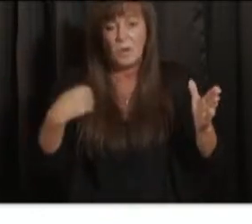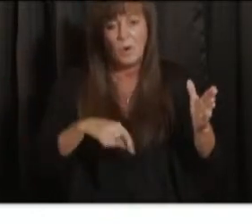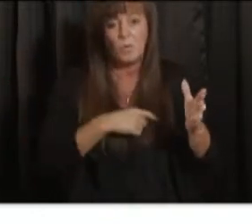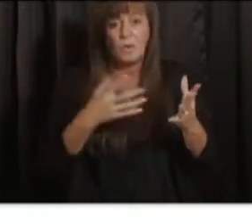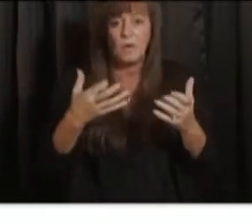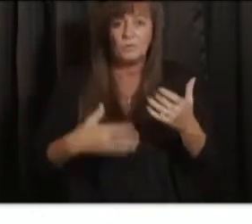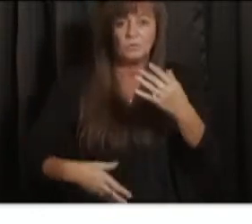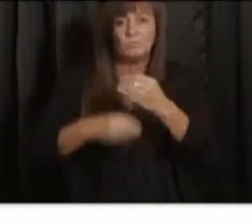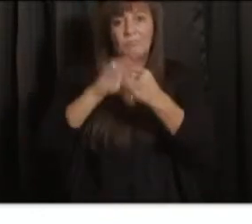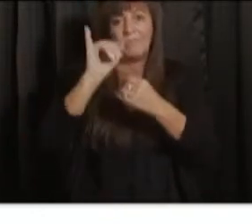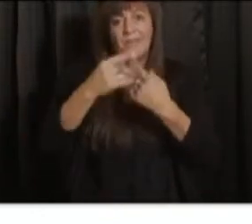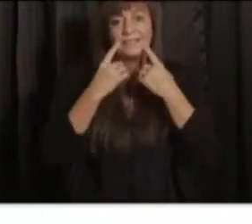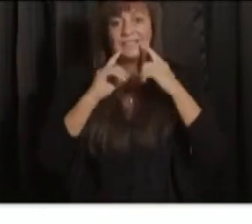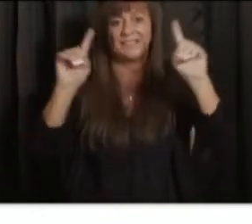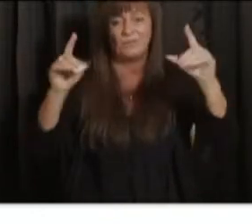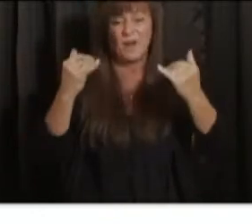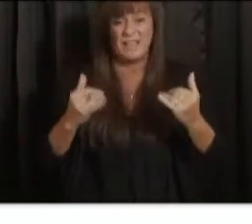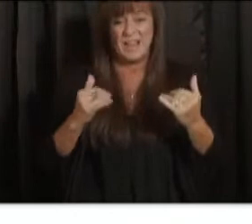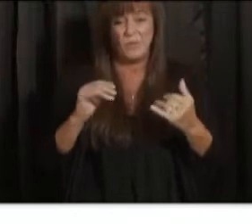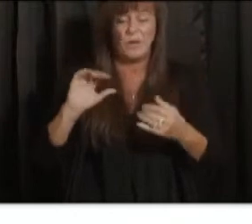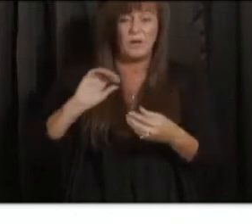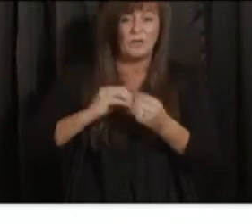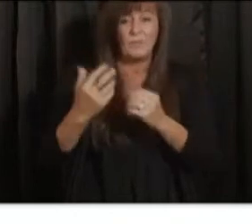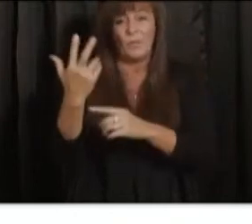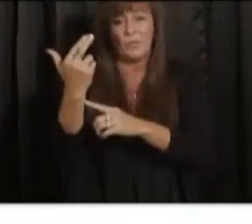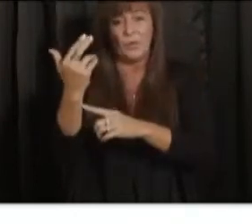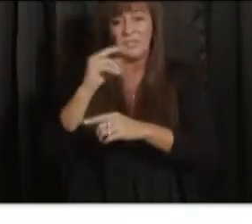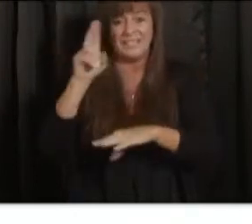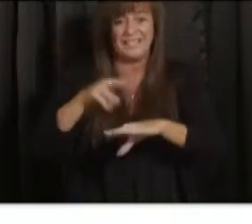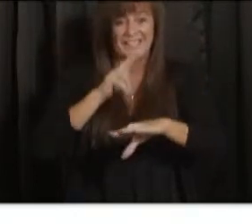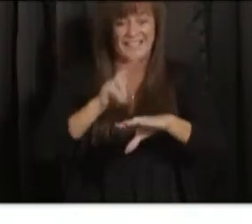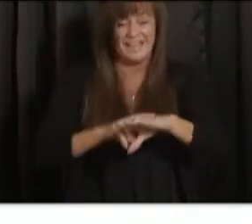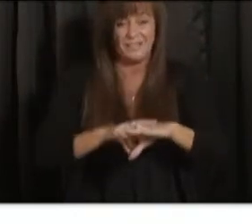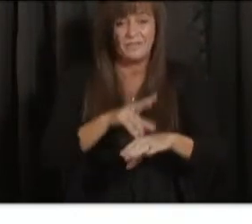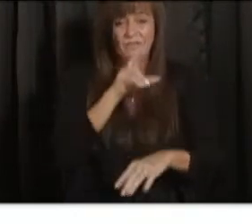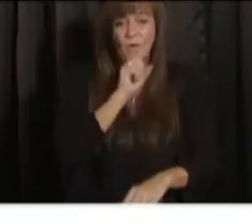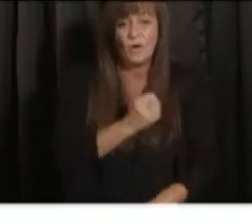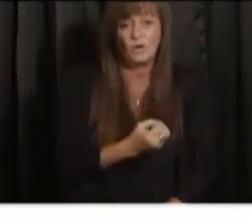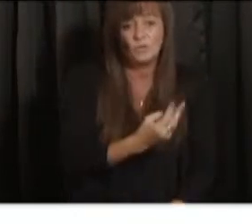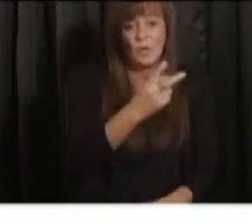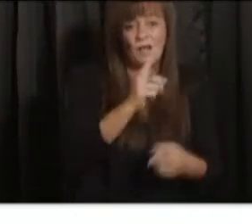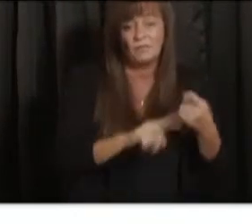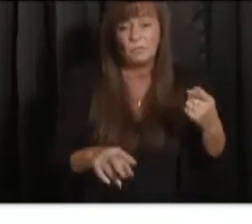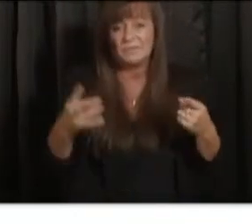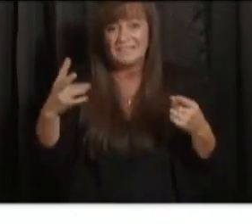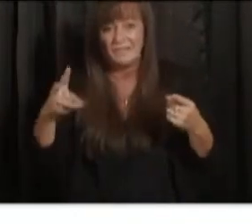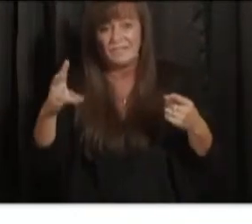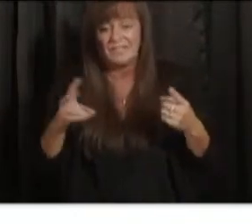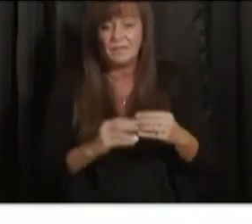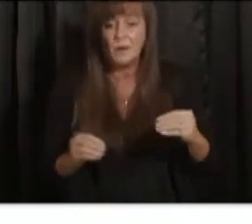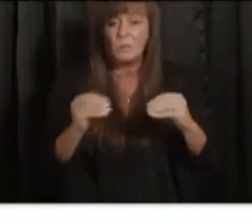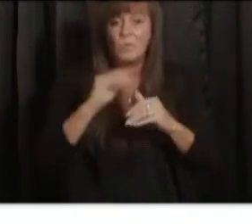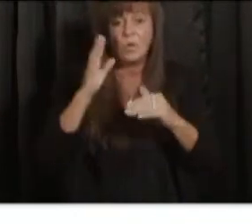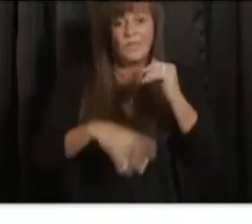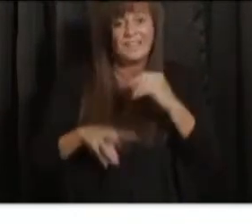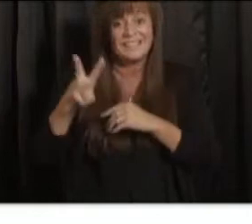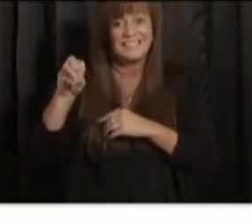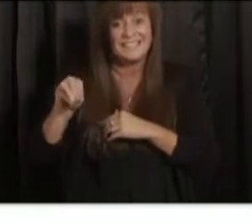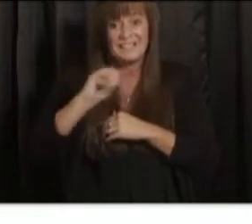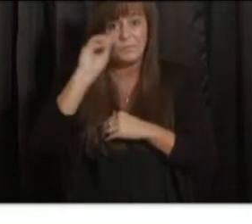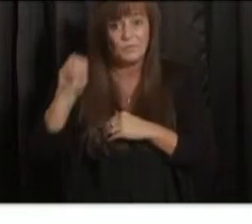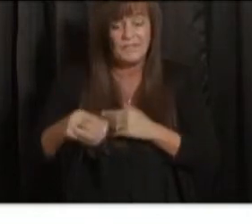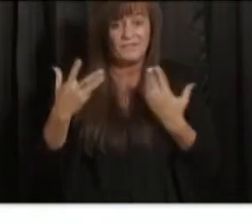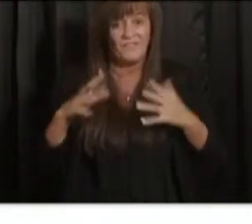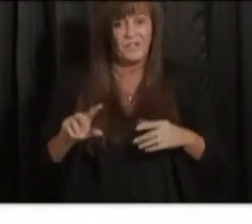currently sit 13th in the nation for vaccinating the 12 to 17-year-old age group, where we've had more than 60% receive 1 dose